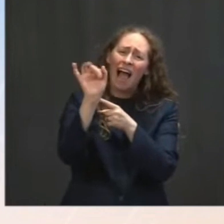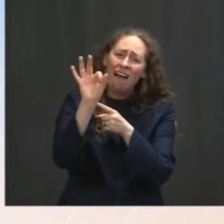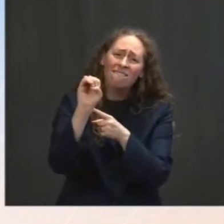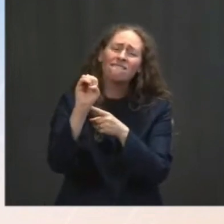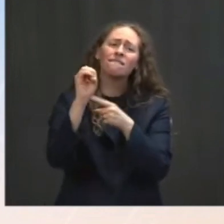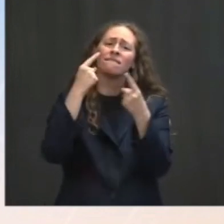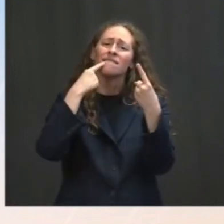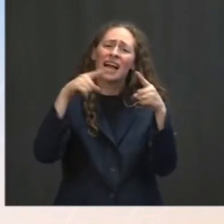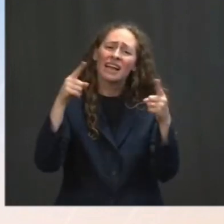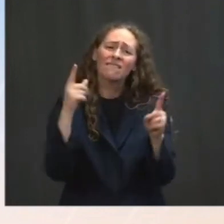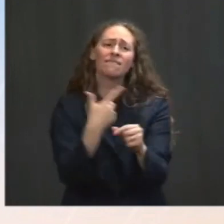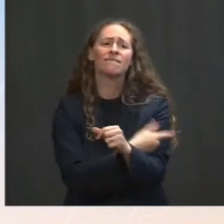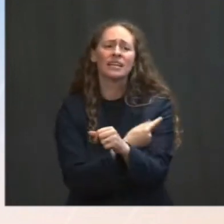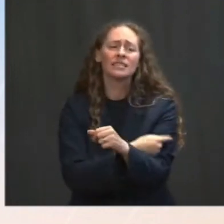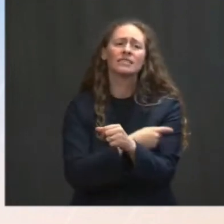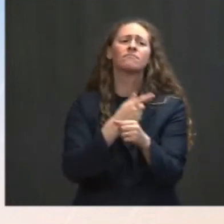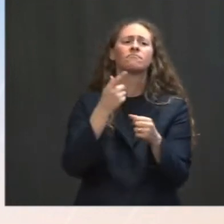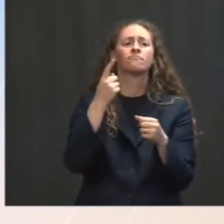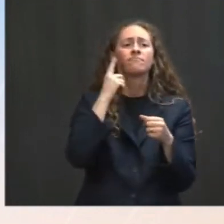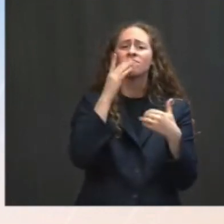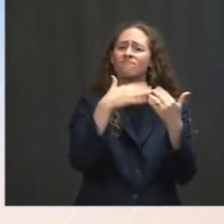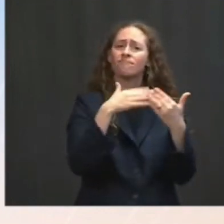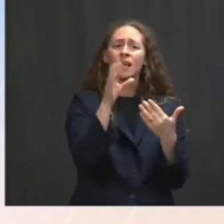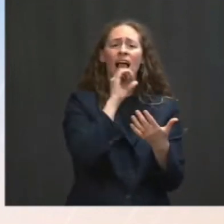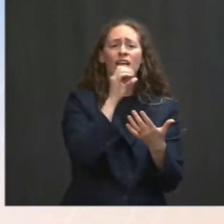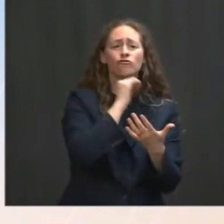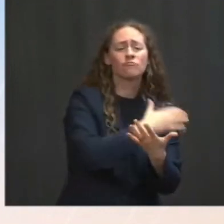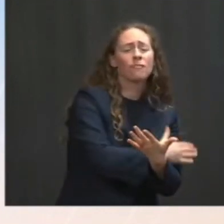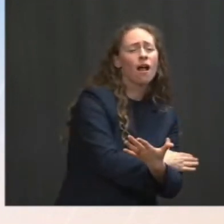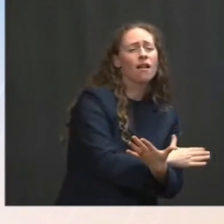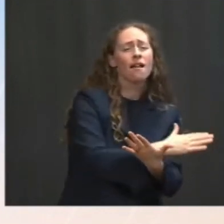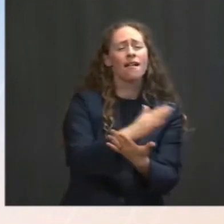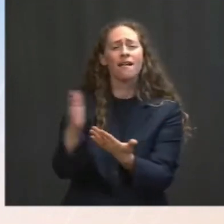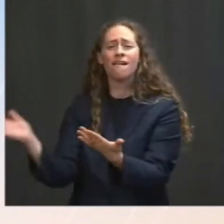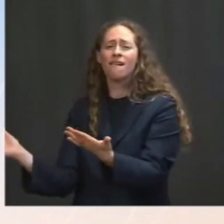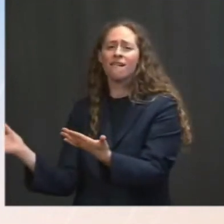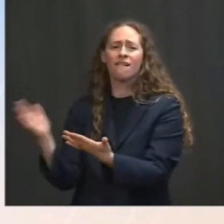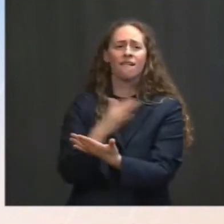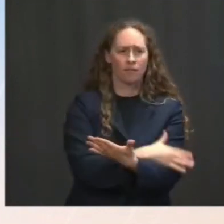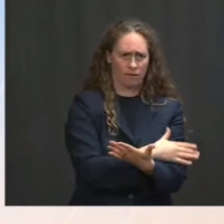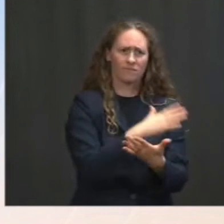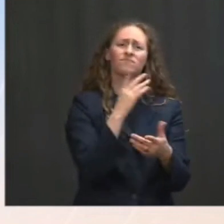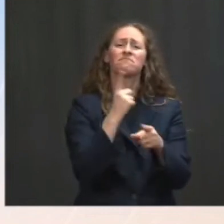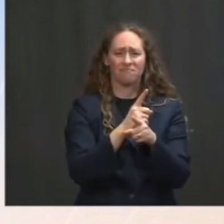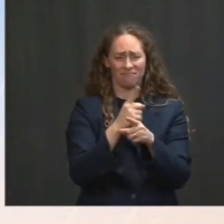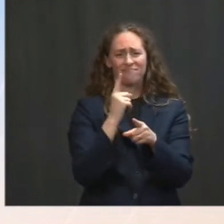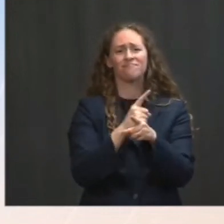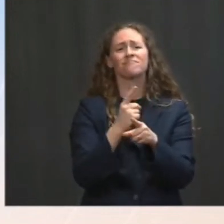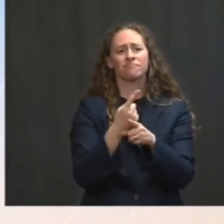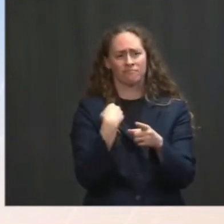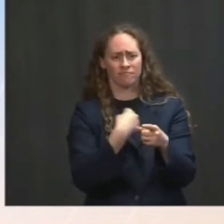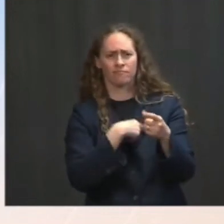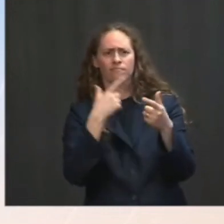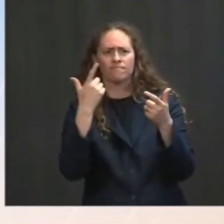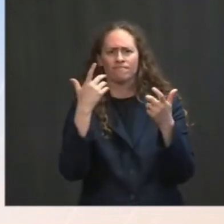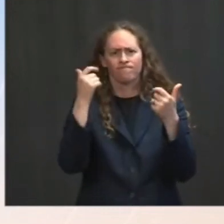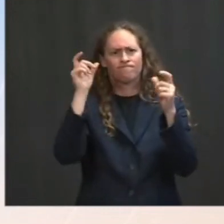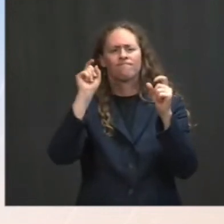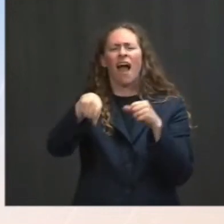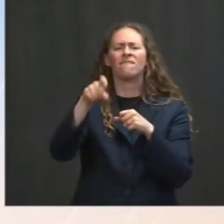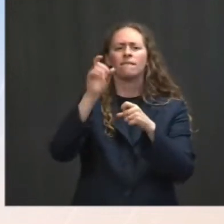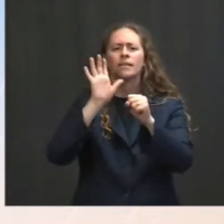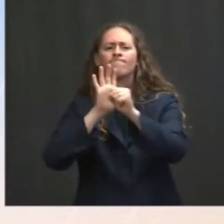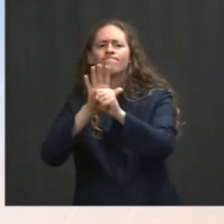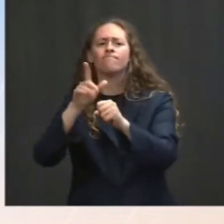It's important for us, we've made a calculation to push back on misinformation. You're right. But that's one of the reasons, as Dr. Murthy was conveying, we